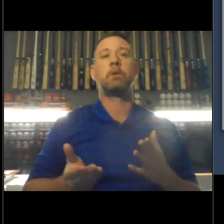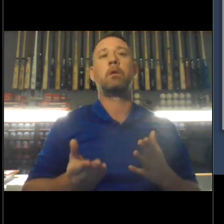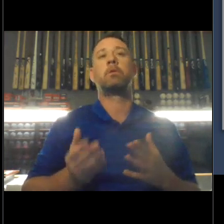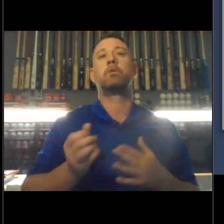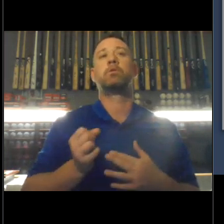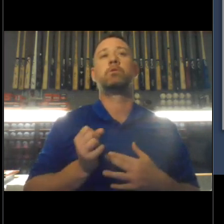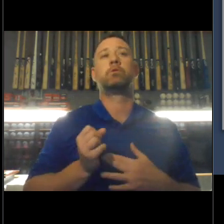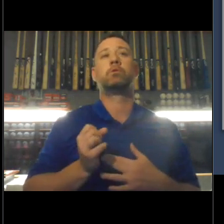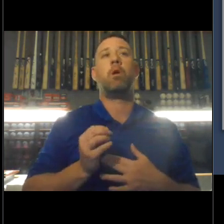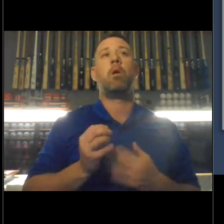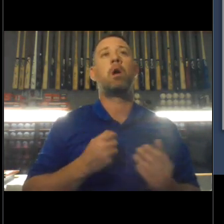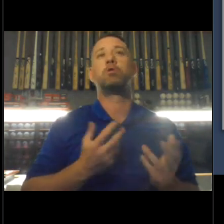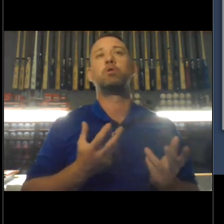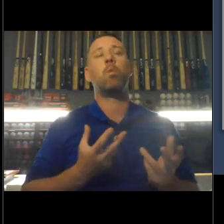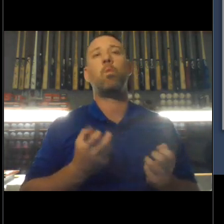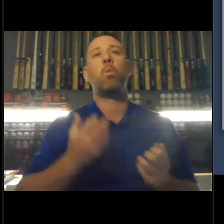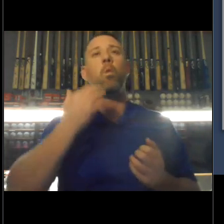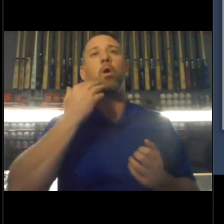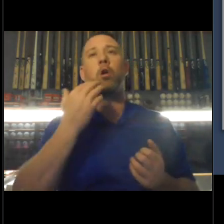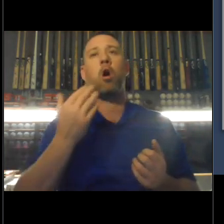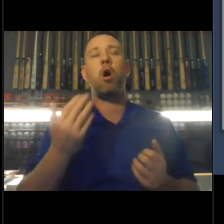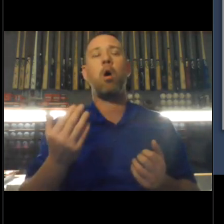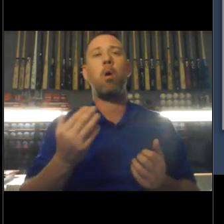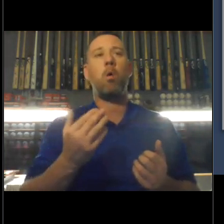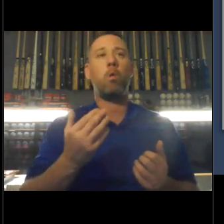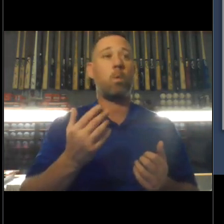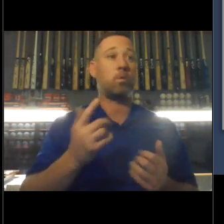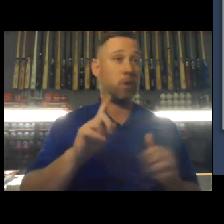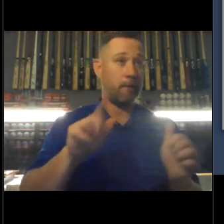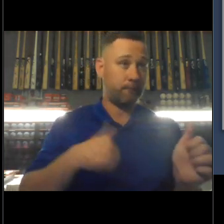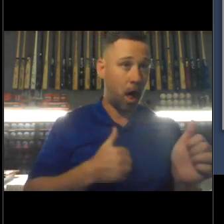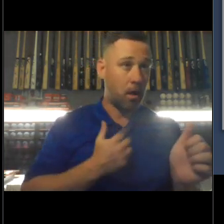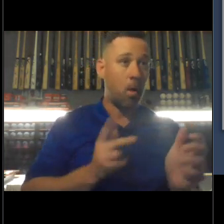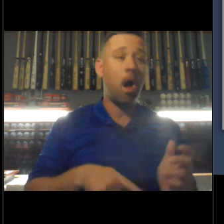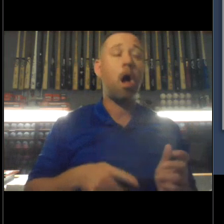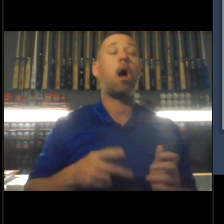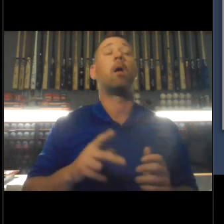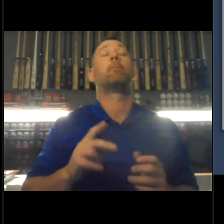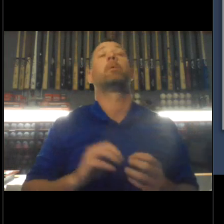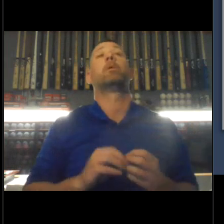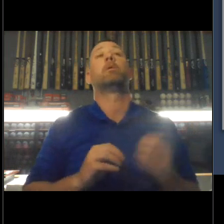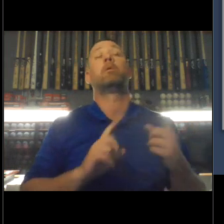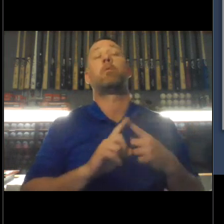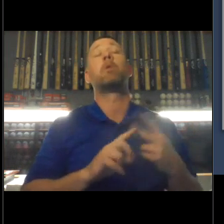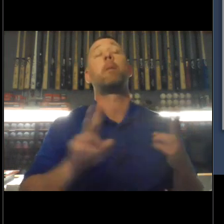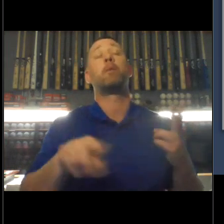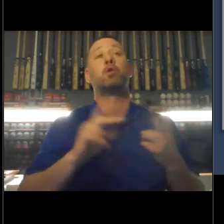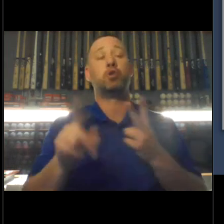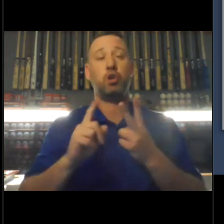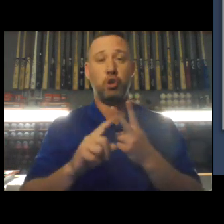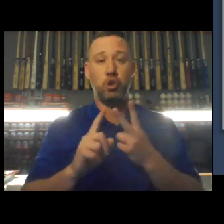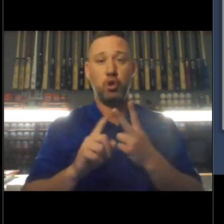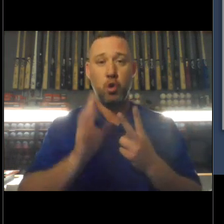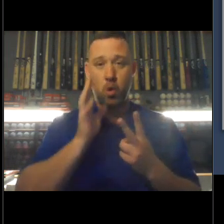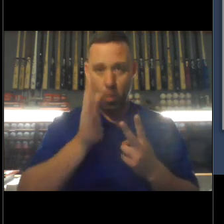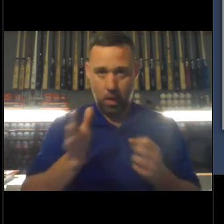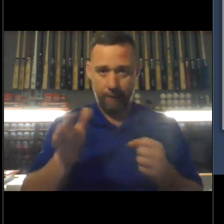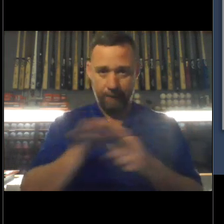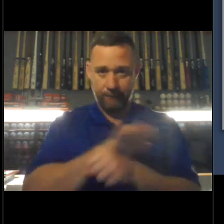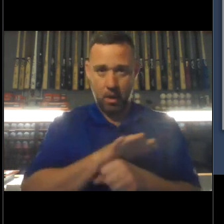so I just wanted to know, one, was there a follow-up? Number two, is this going to fulfill the